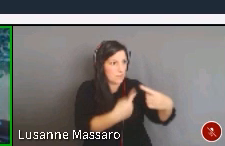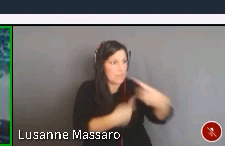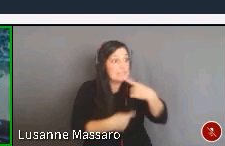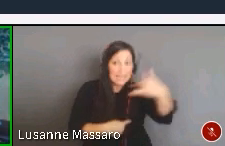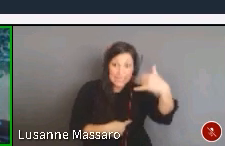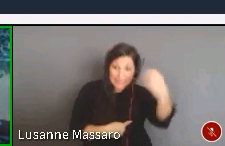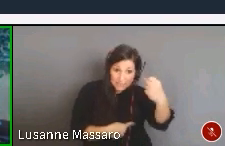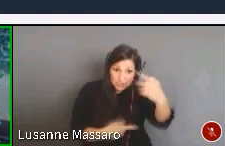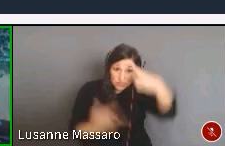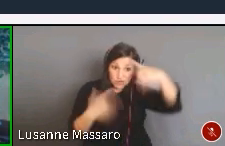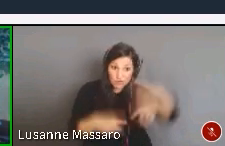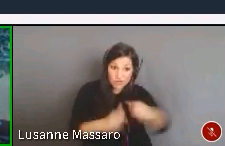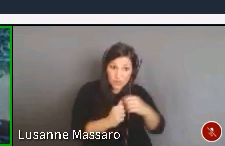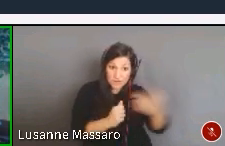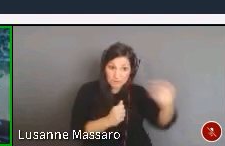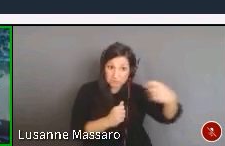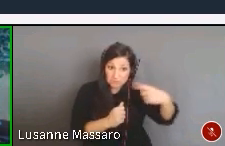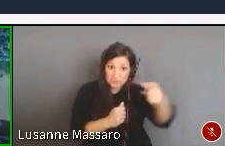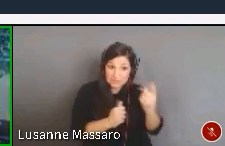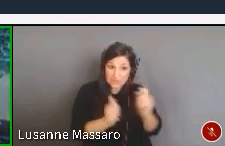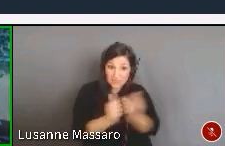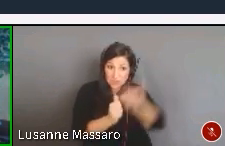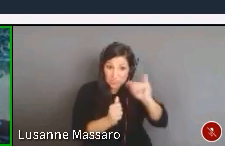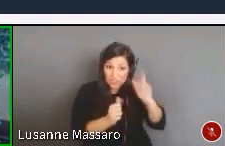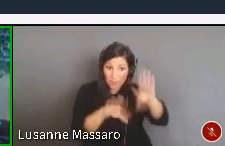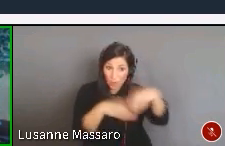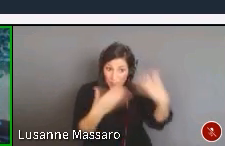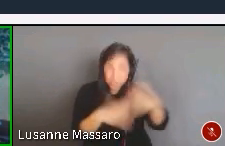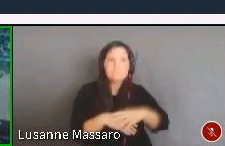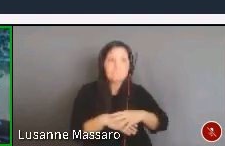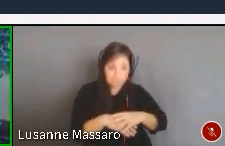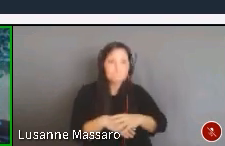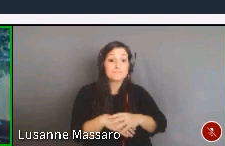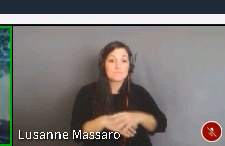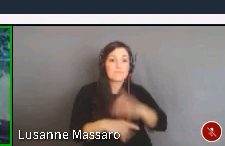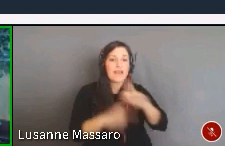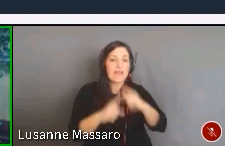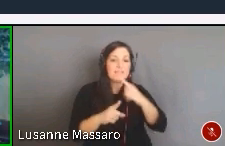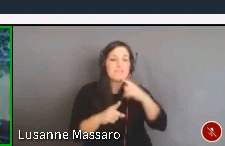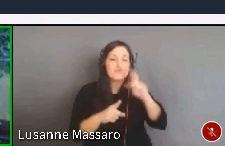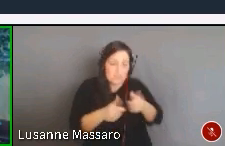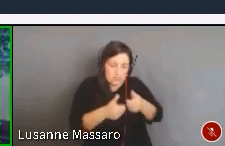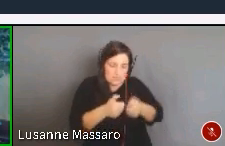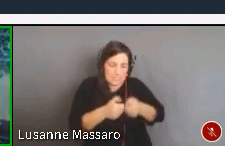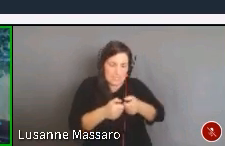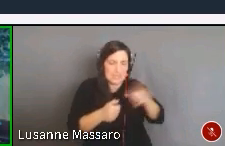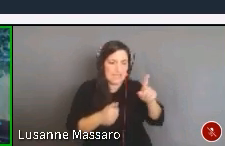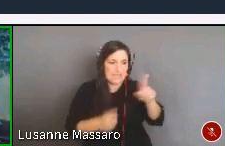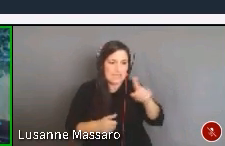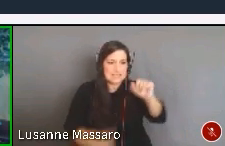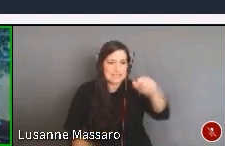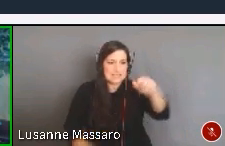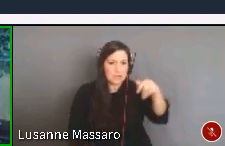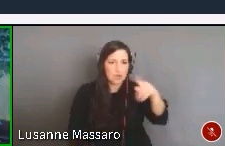will agree to the text in options. And then the following one will be your zip code. So put in the Right. zip code for the area that you